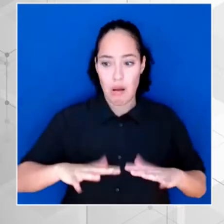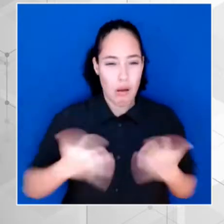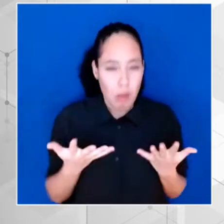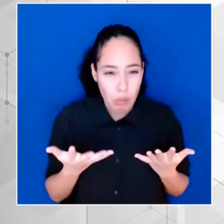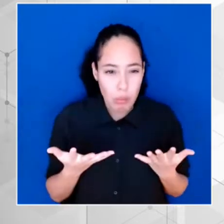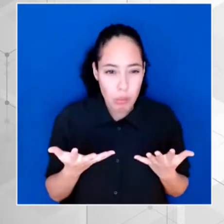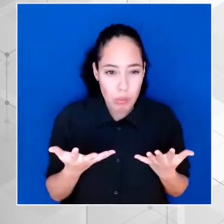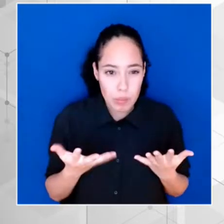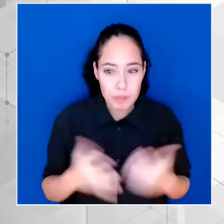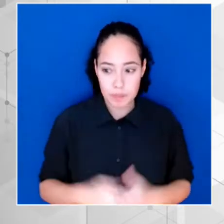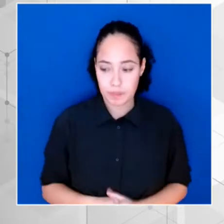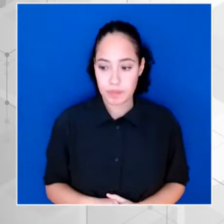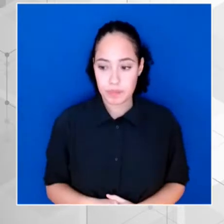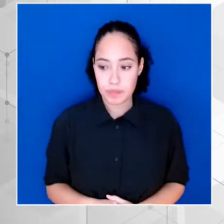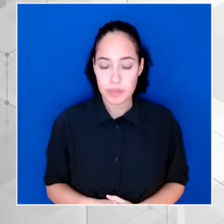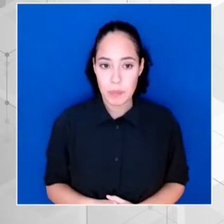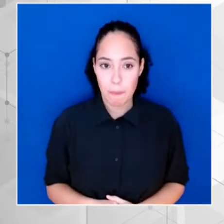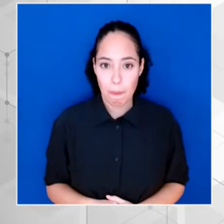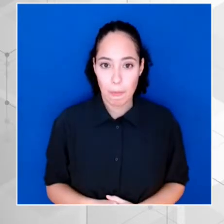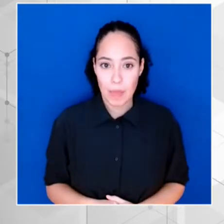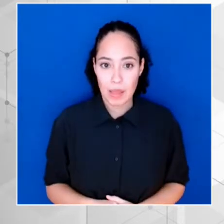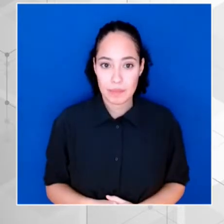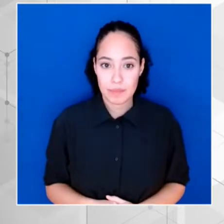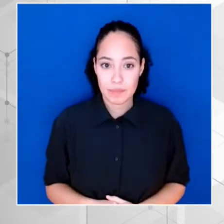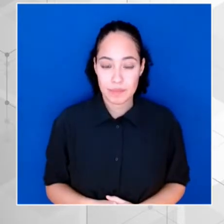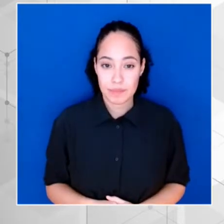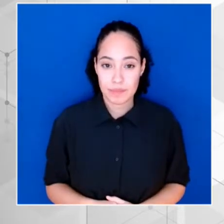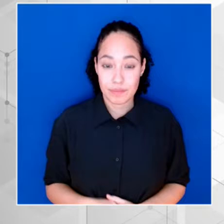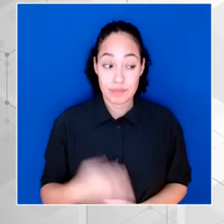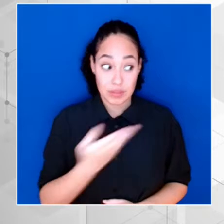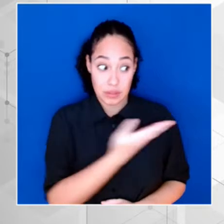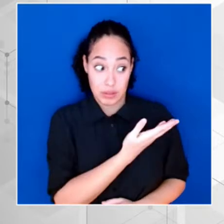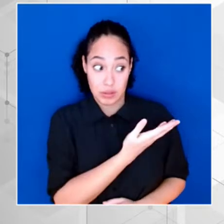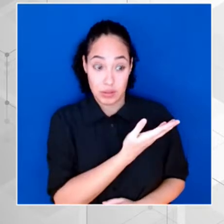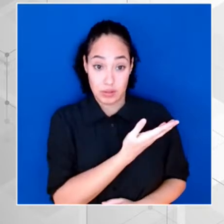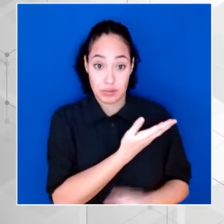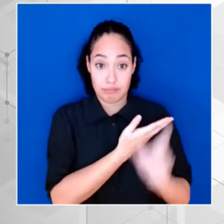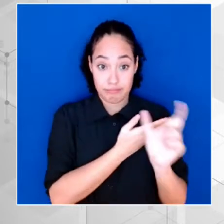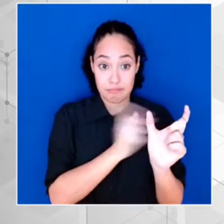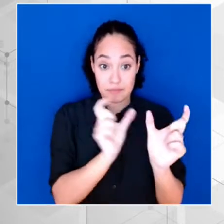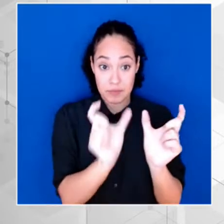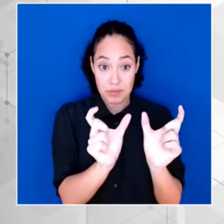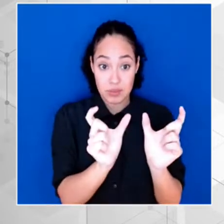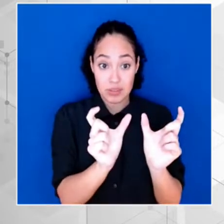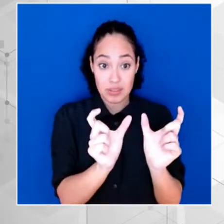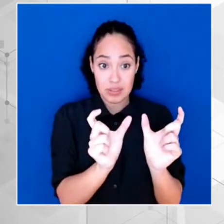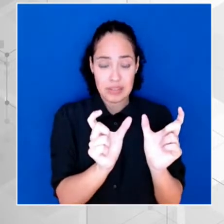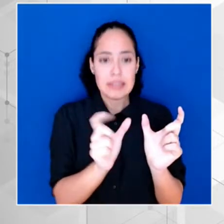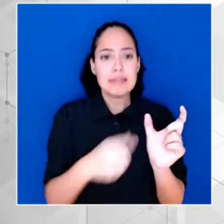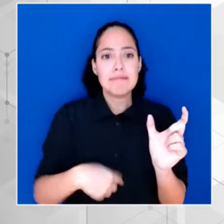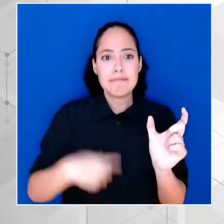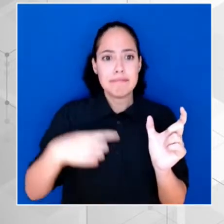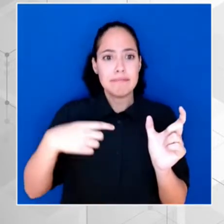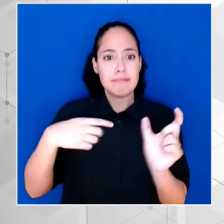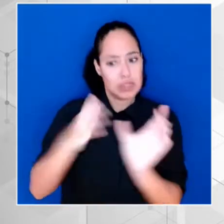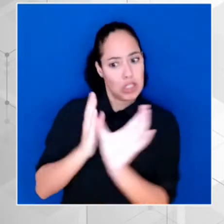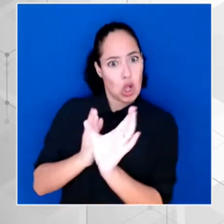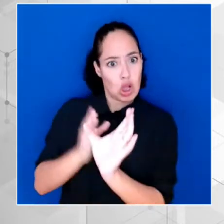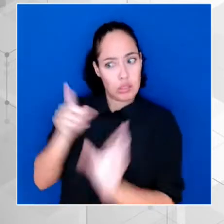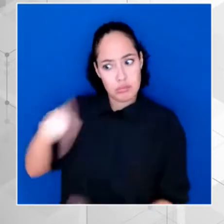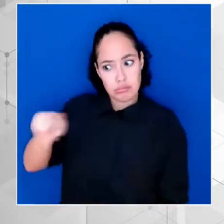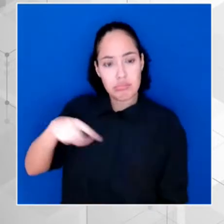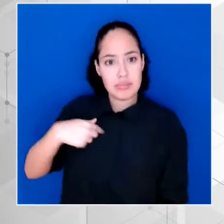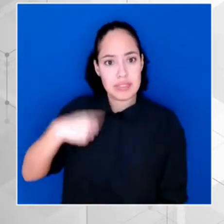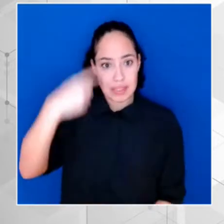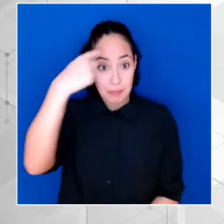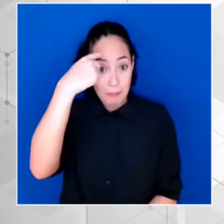This is a term psychologists use to describe the many tasks that our brains perform daily that are necessary for us to think and act